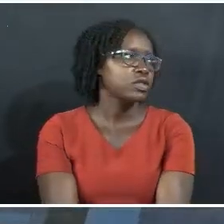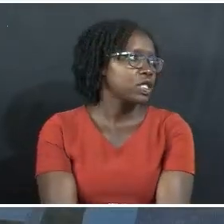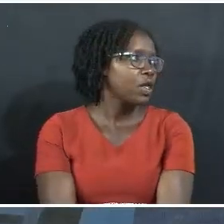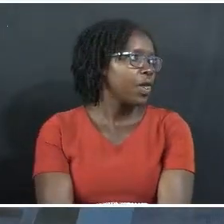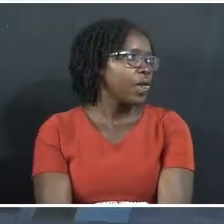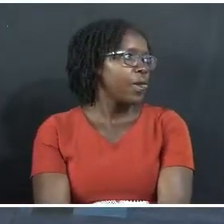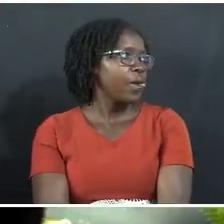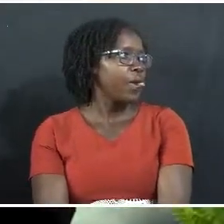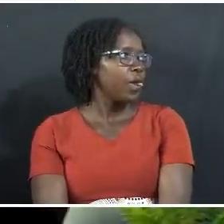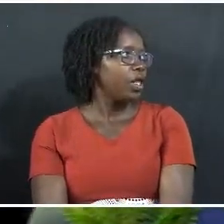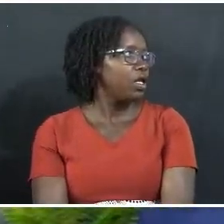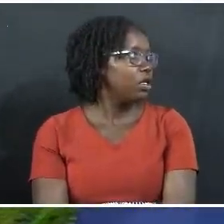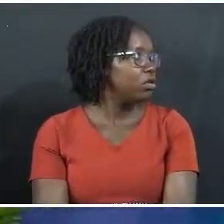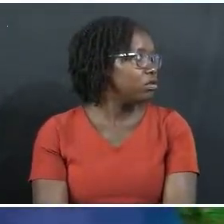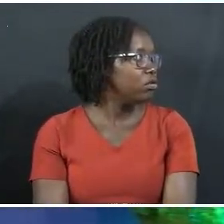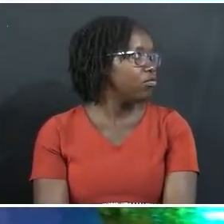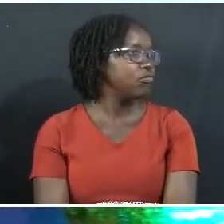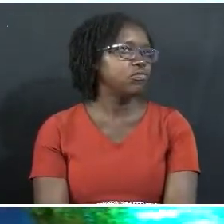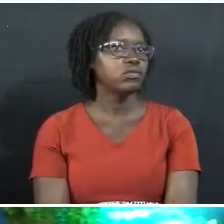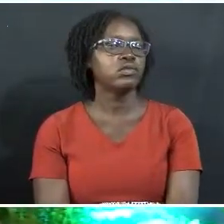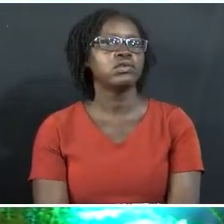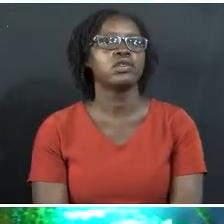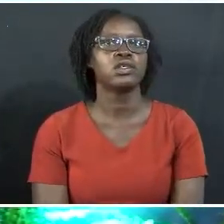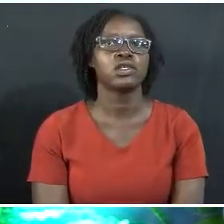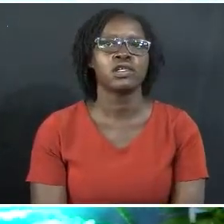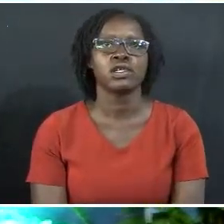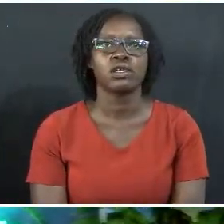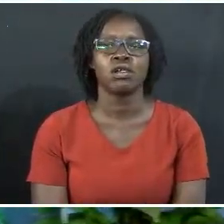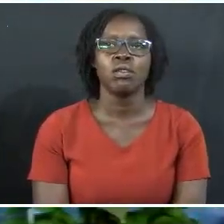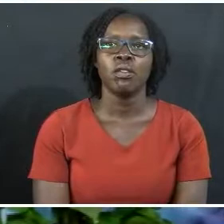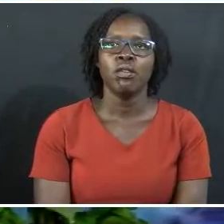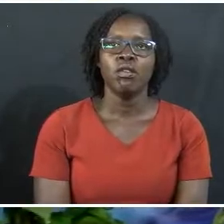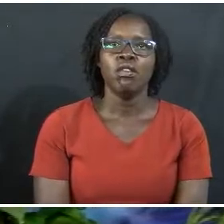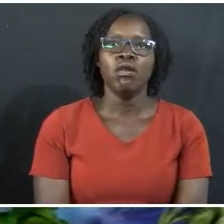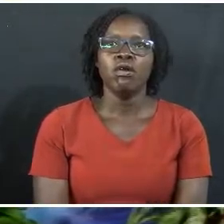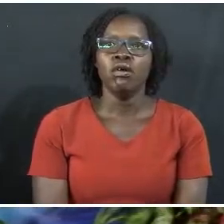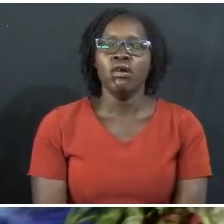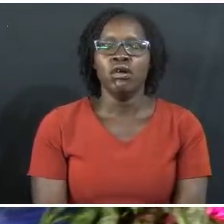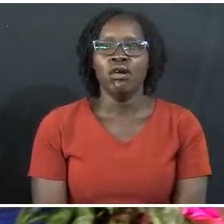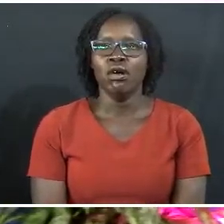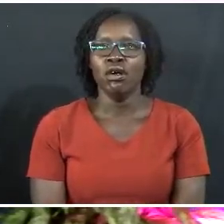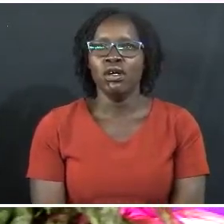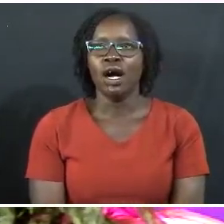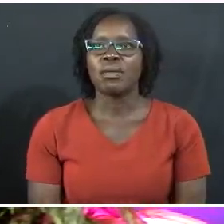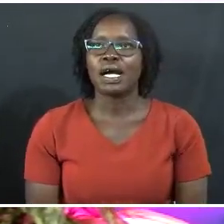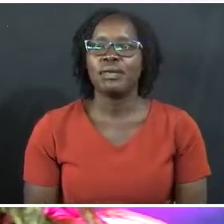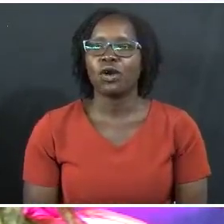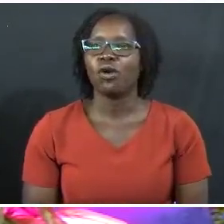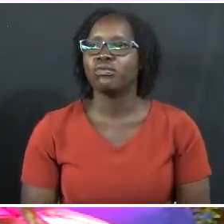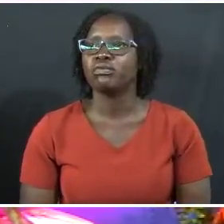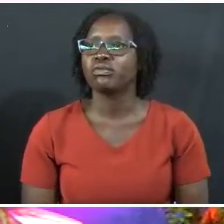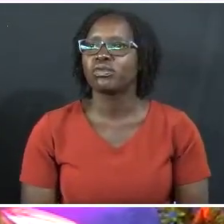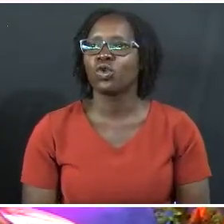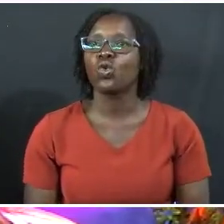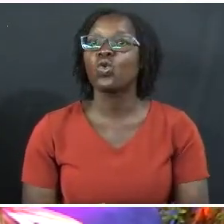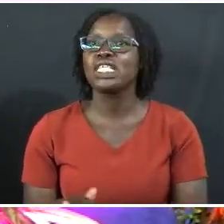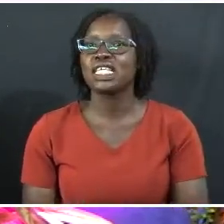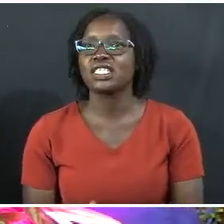As we sing, I've wandered far away from home. Now I am coming home.